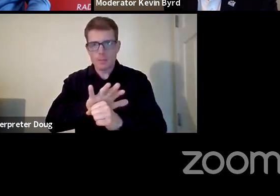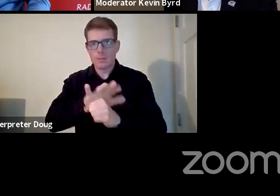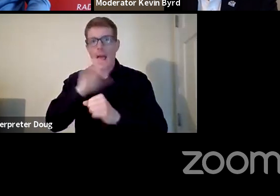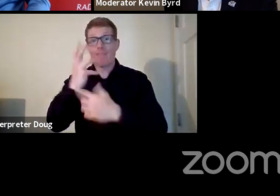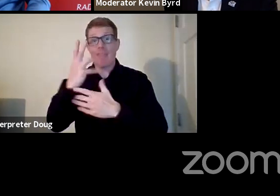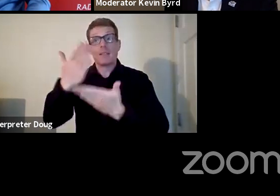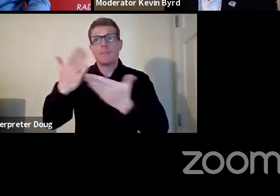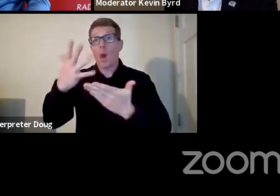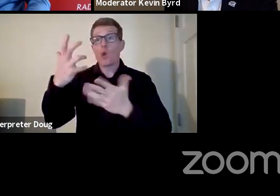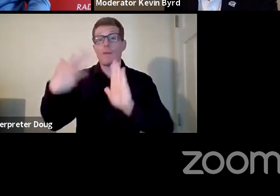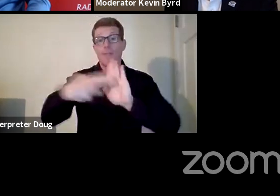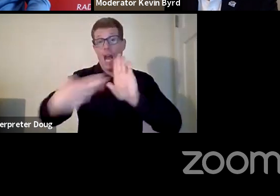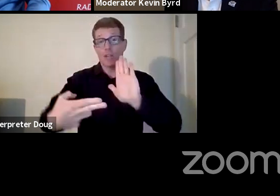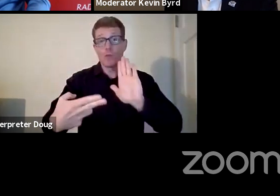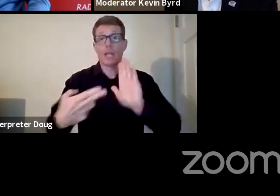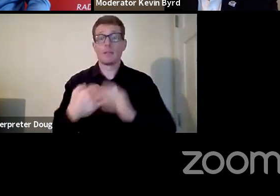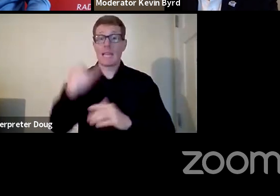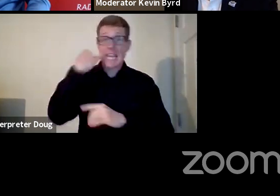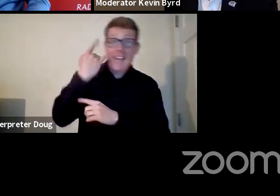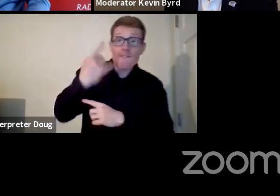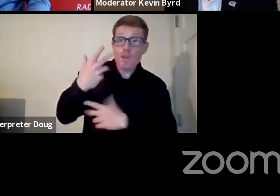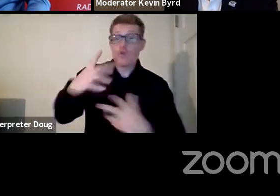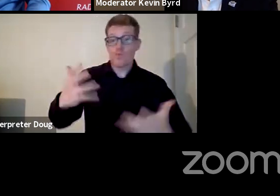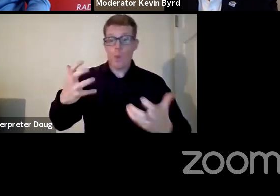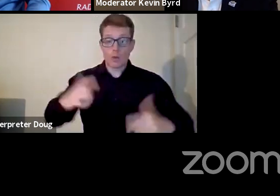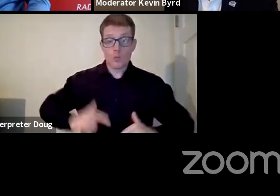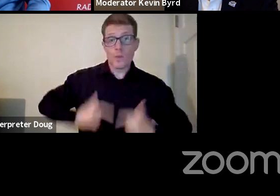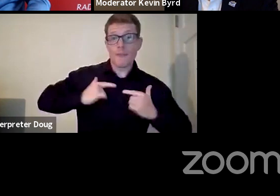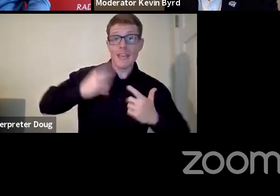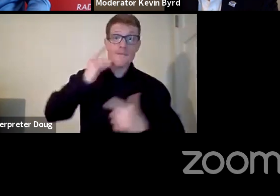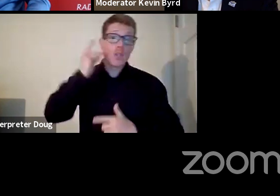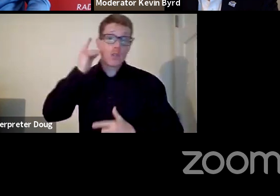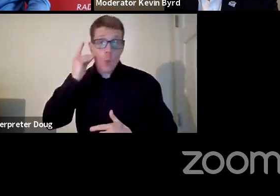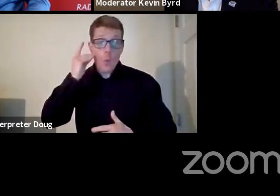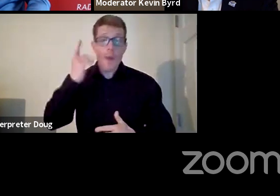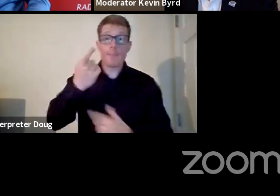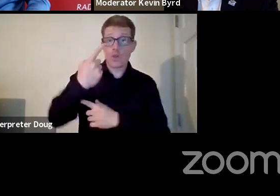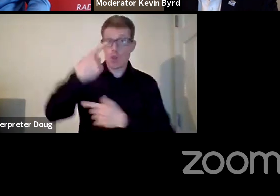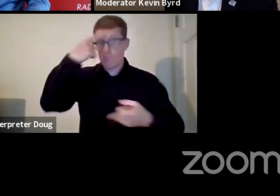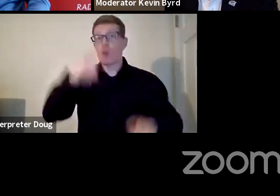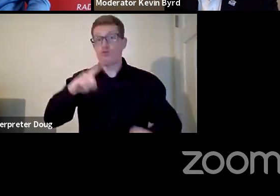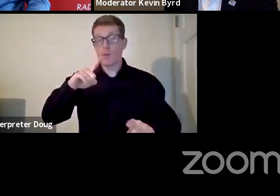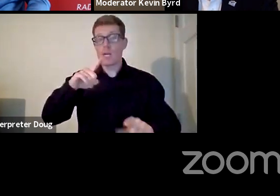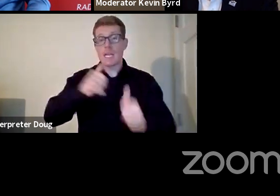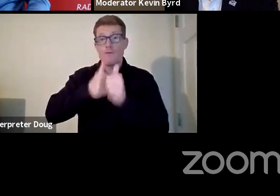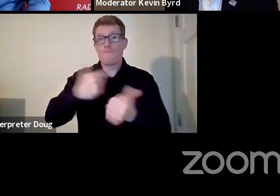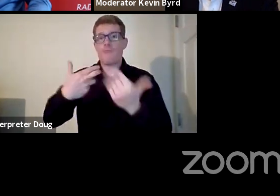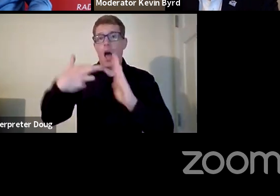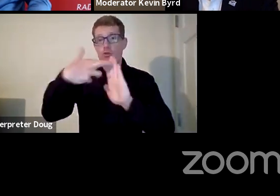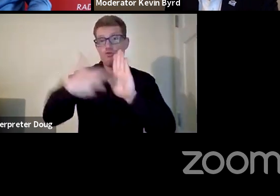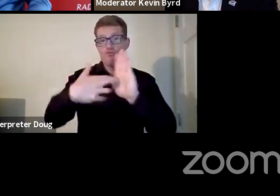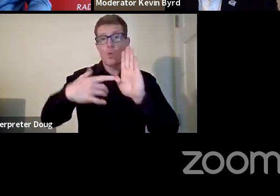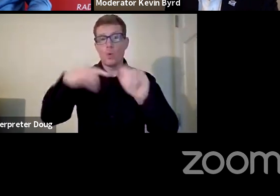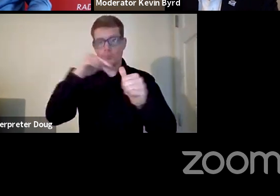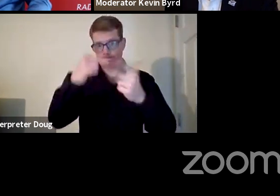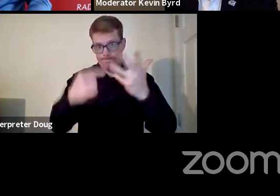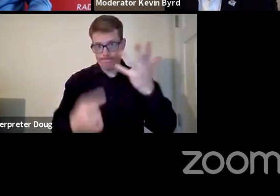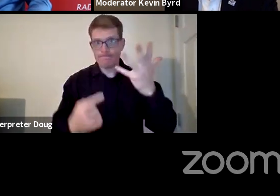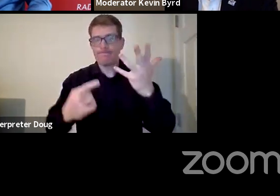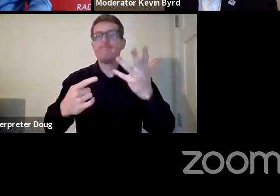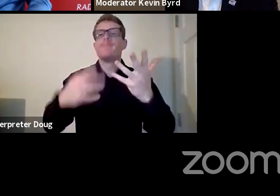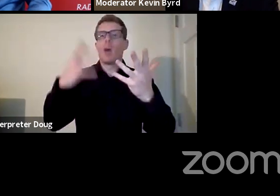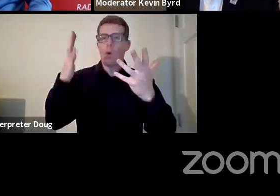stay in the residence halls, you are agreeing to do this, to follow these procedures that are designed to protect the health of